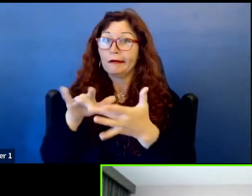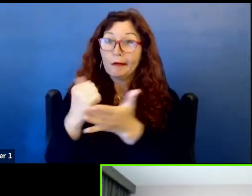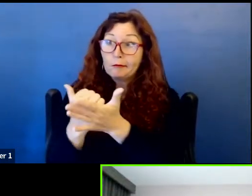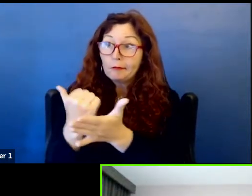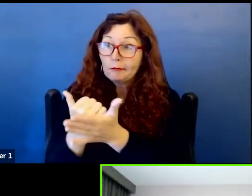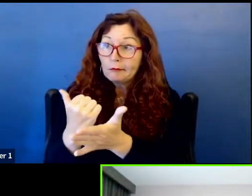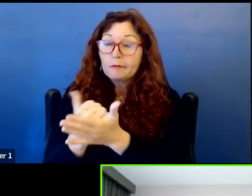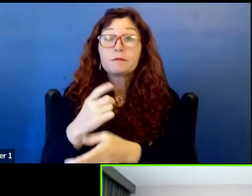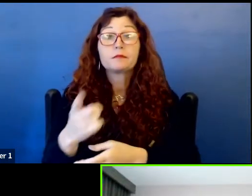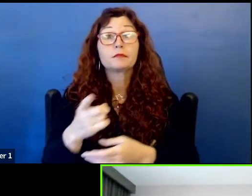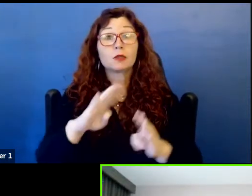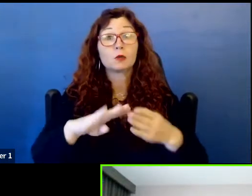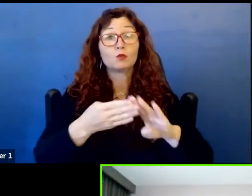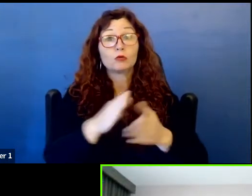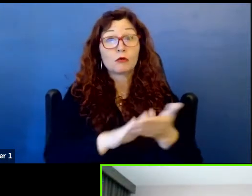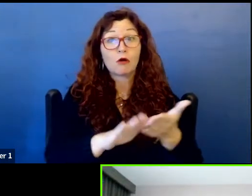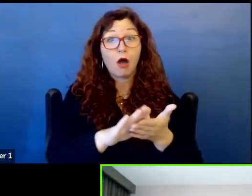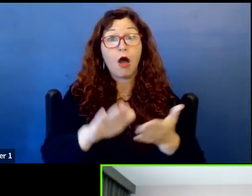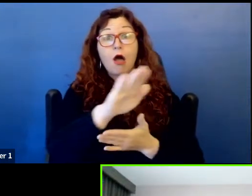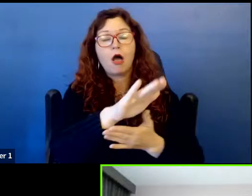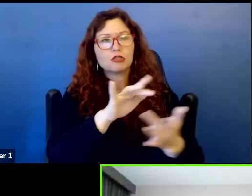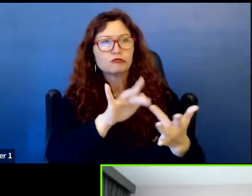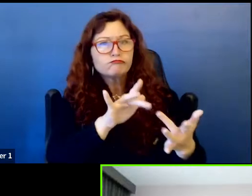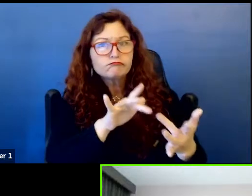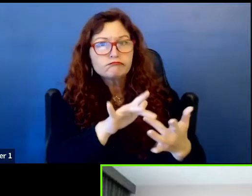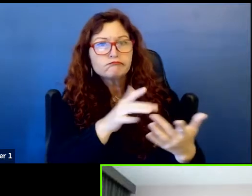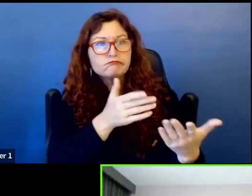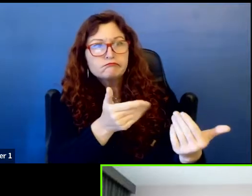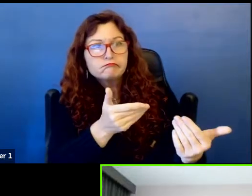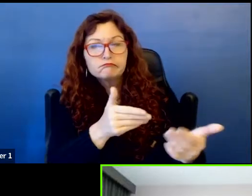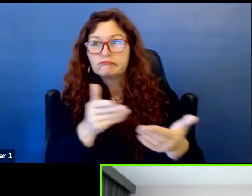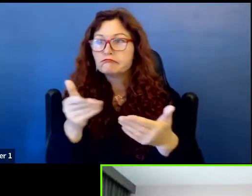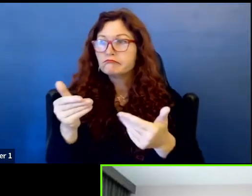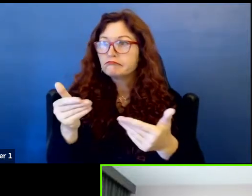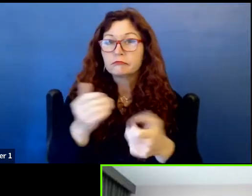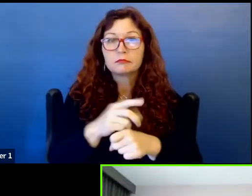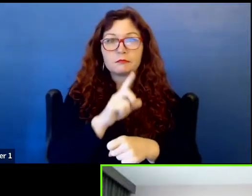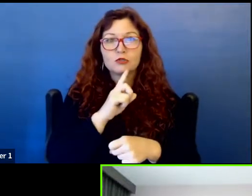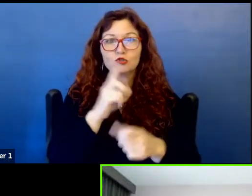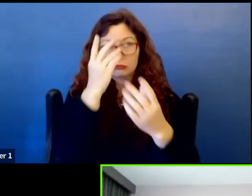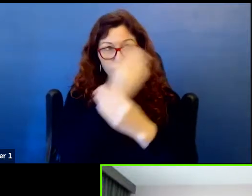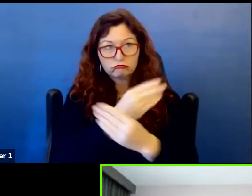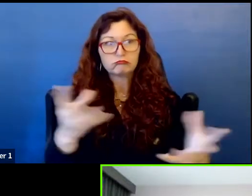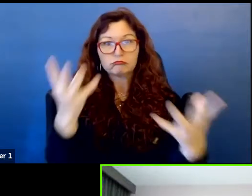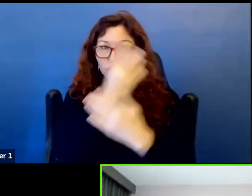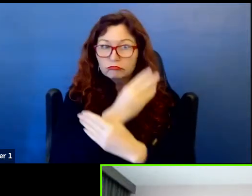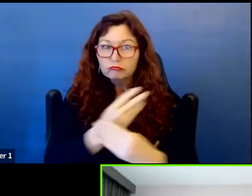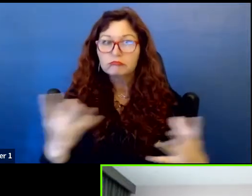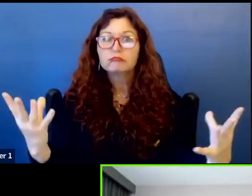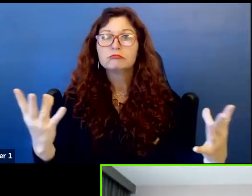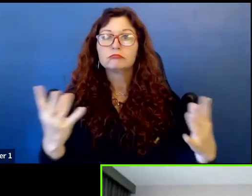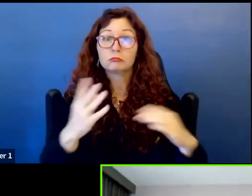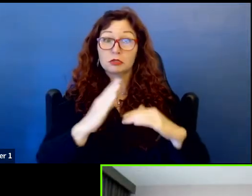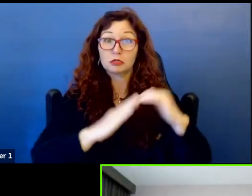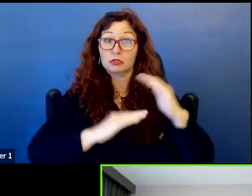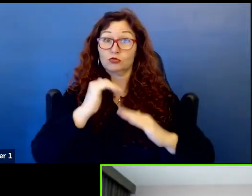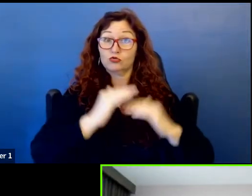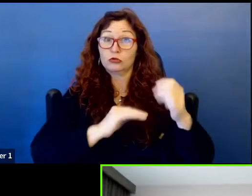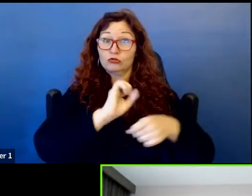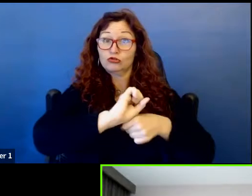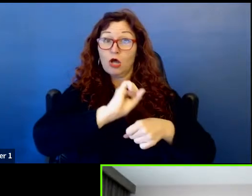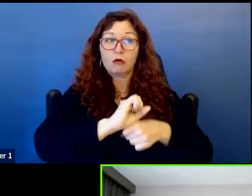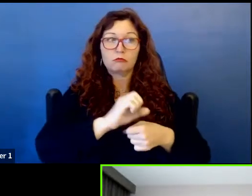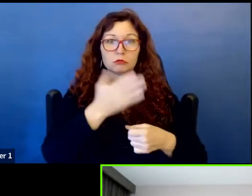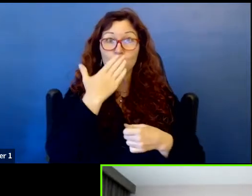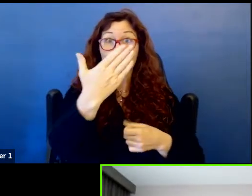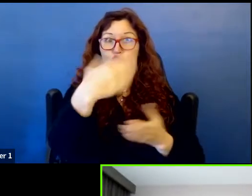development agencies uh to make sure the message is getting out that construction pays well does not